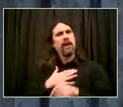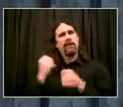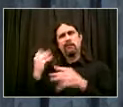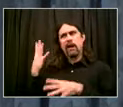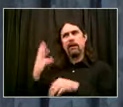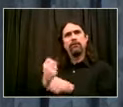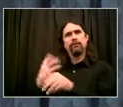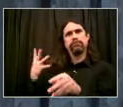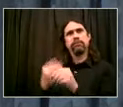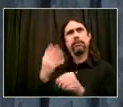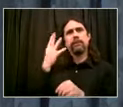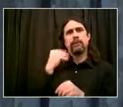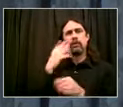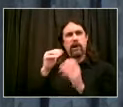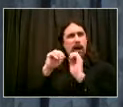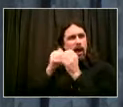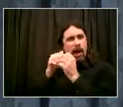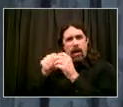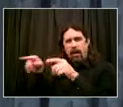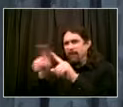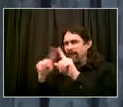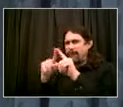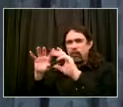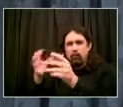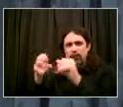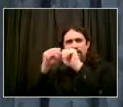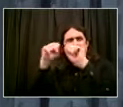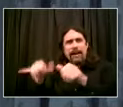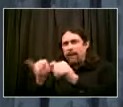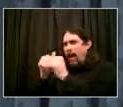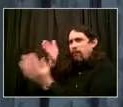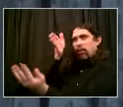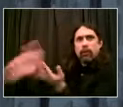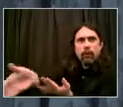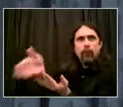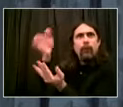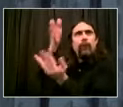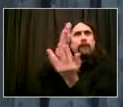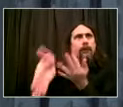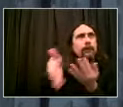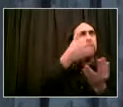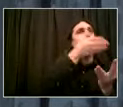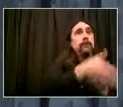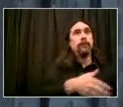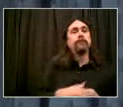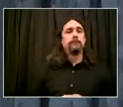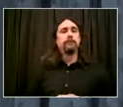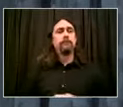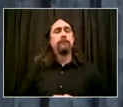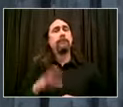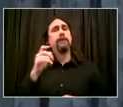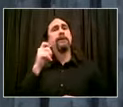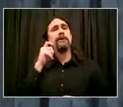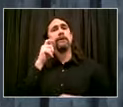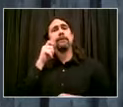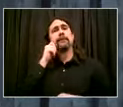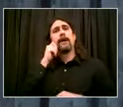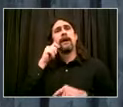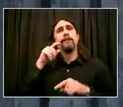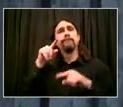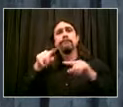and Equity, I will fight to make sure our recovery is felt in every borough and in every neighborhood.